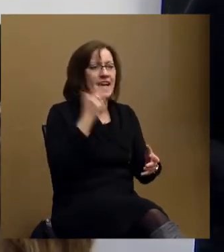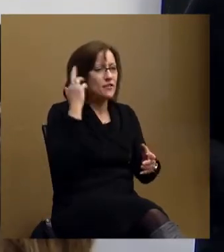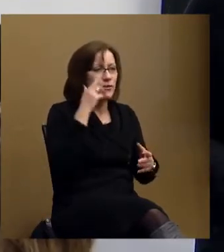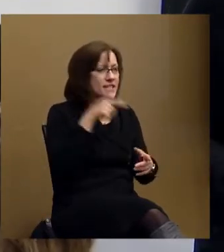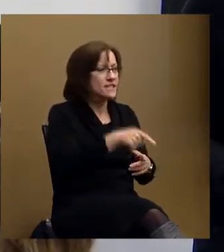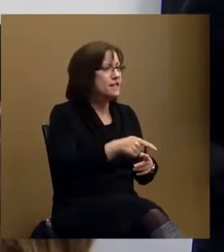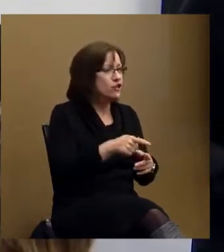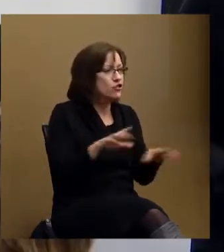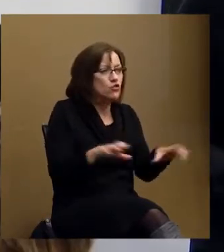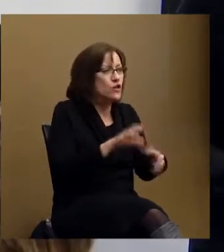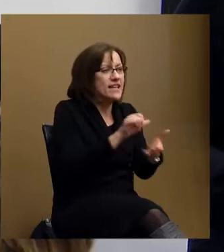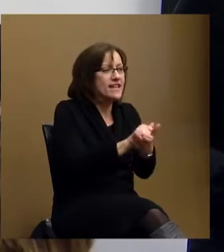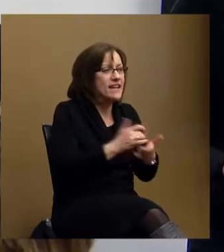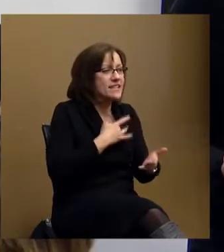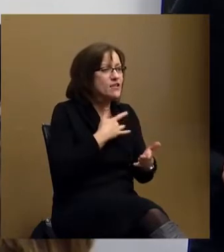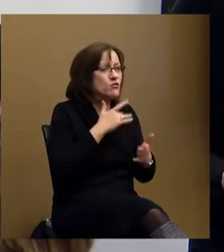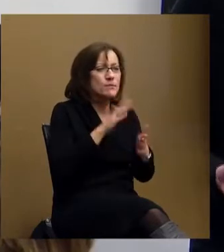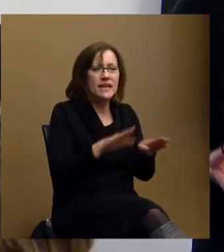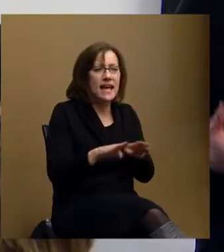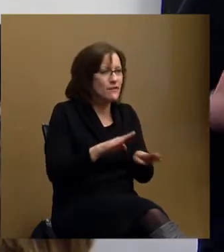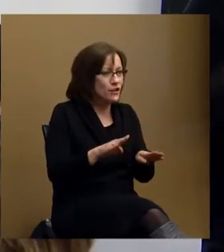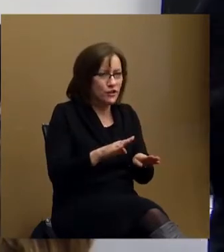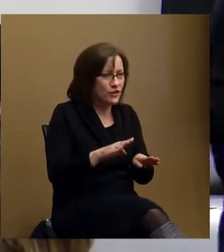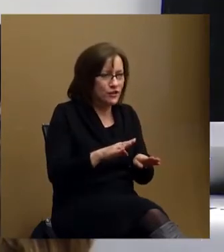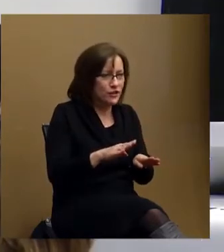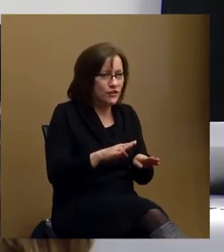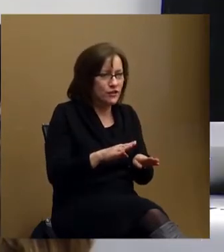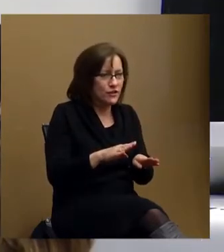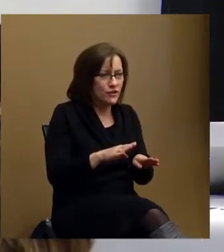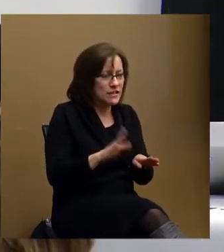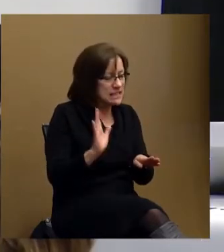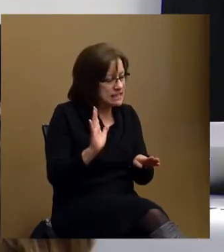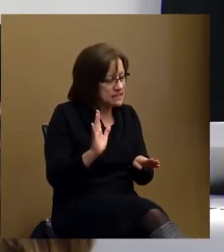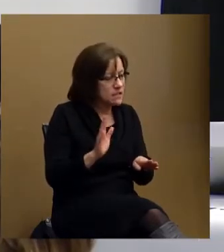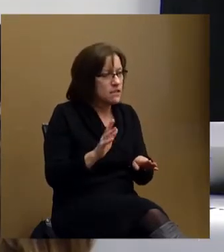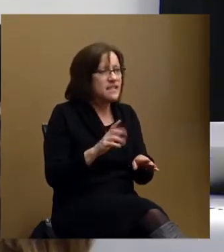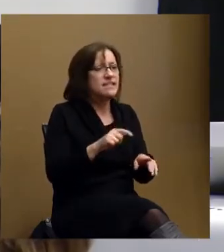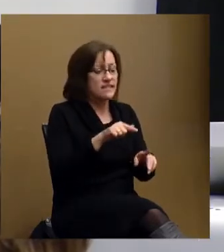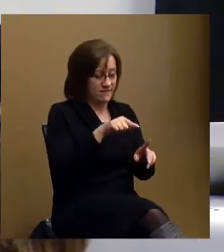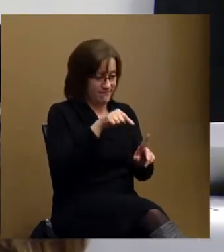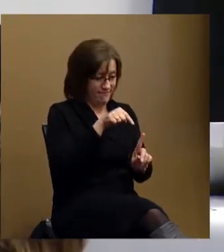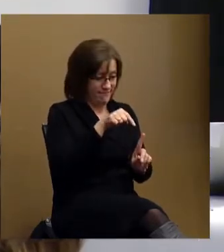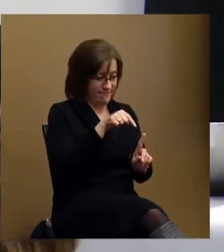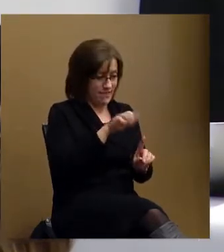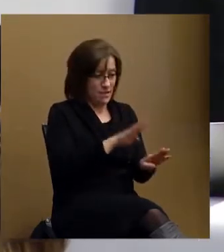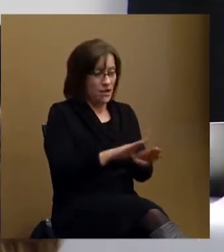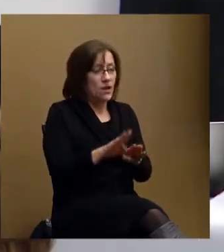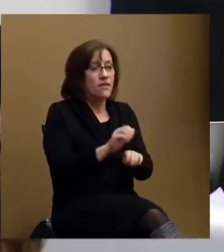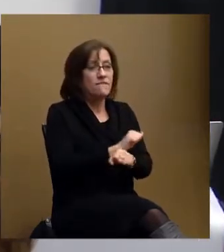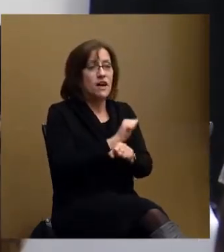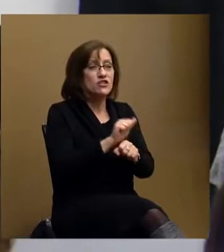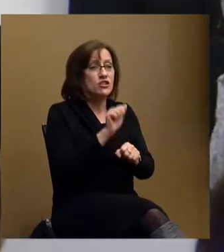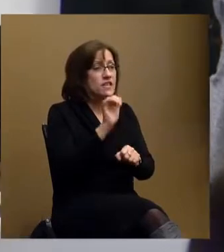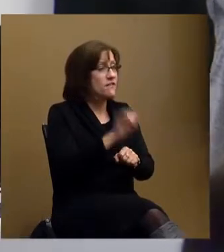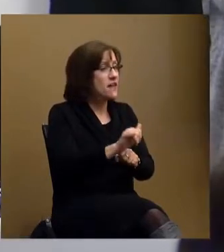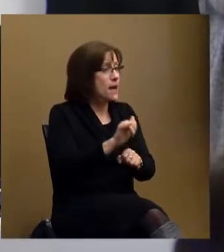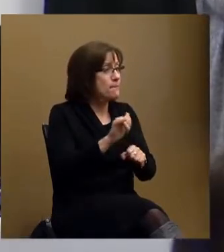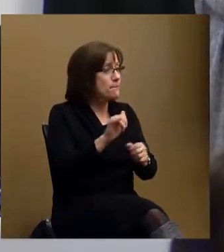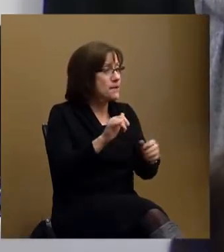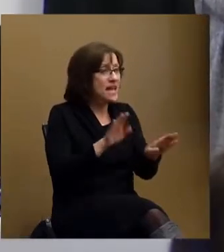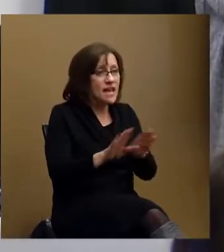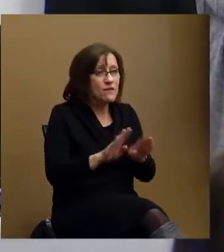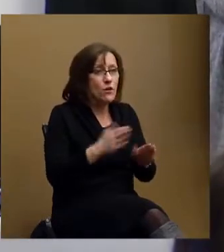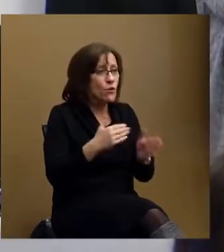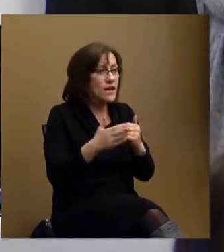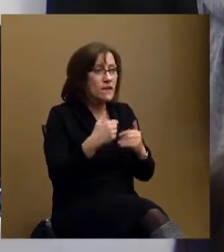sensory behavior. Do you know what I mean? So it's just like the function of the behavior. Whatever replacement you're providing, it